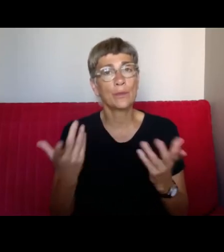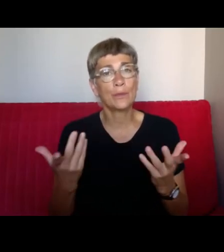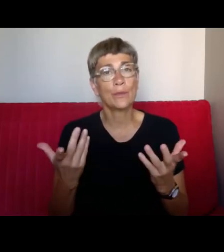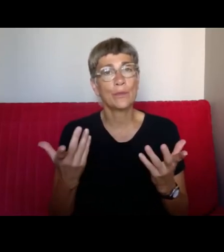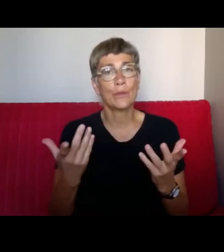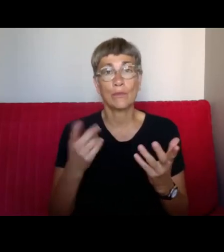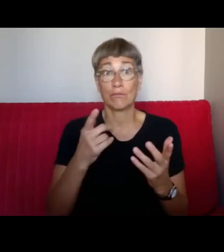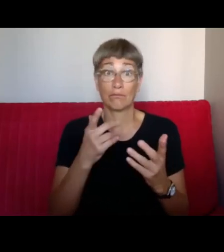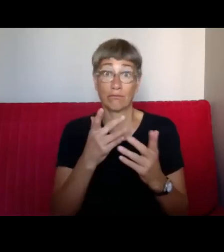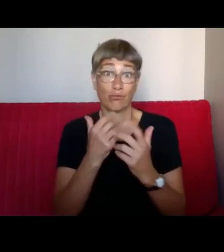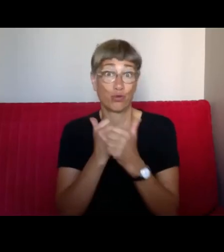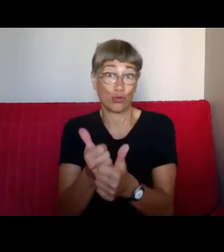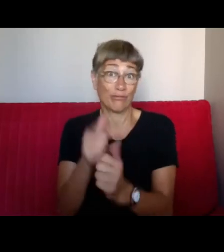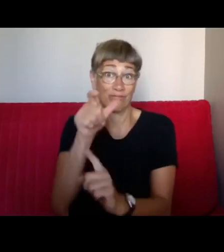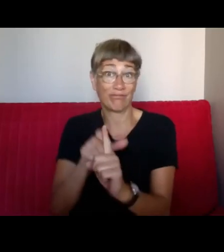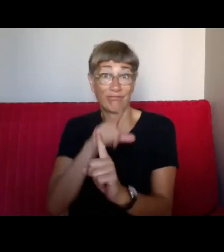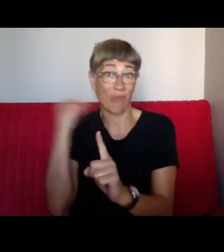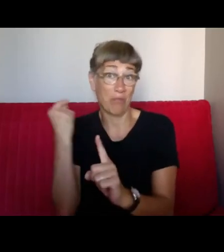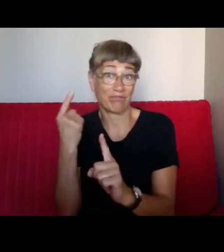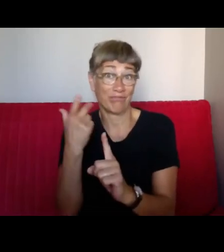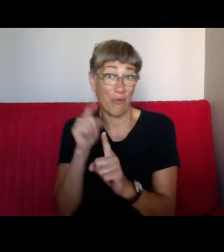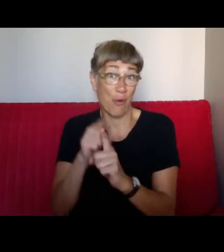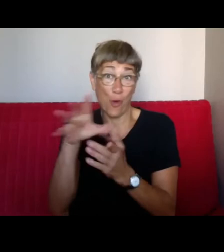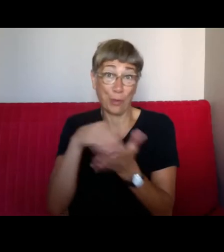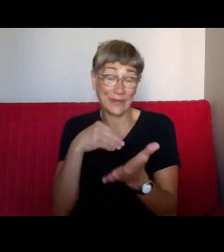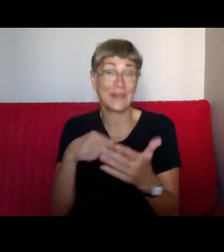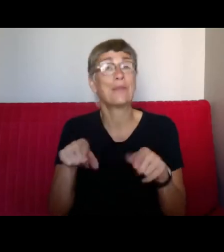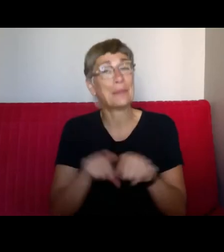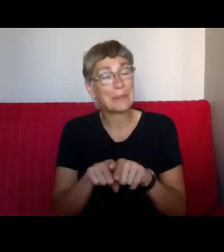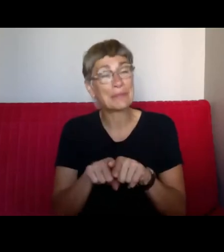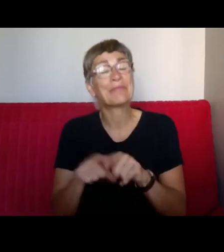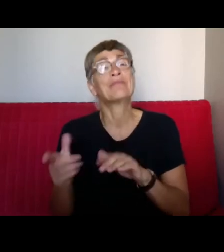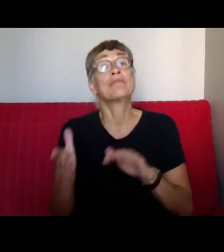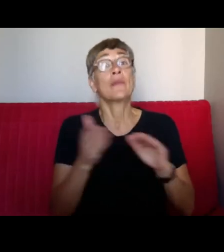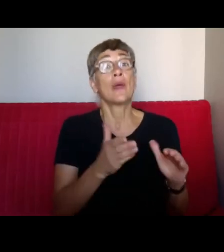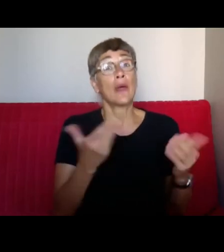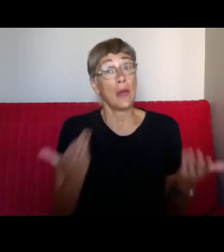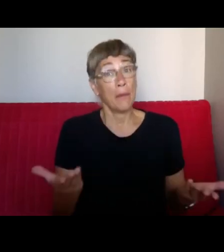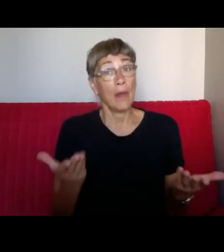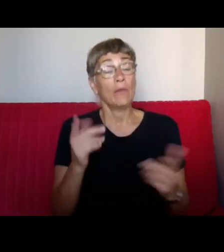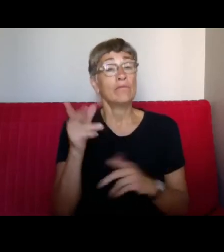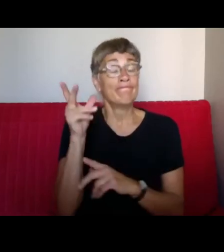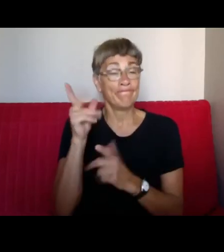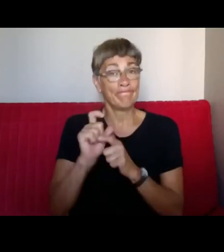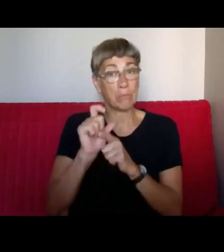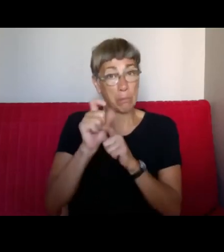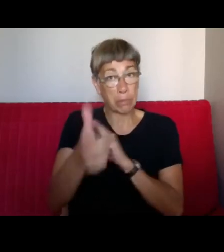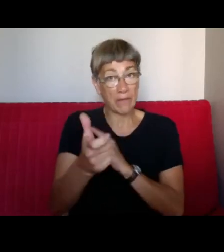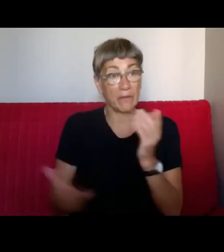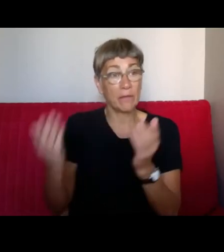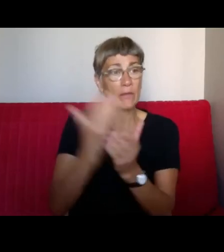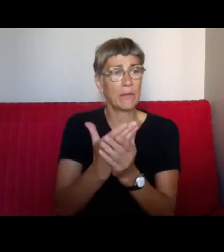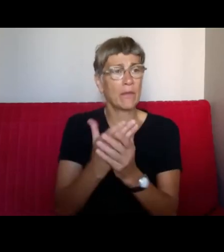Okay. Now we have our next speaker, Mr. John Zamora. He comes from